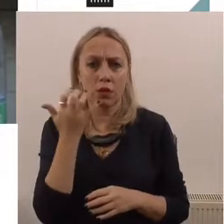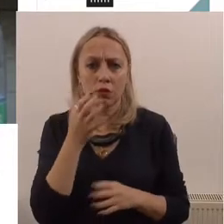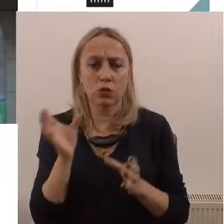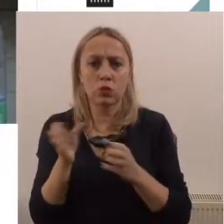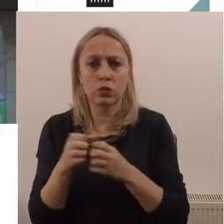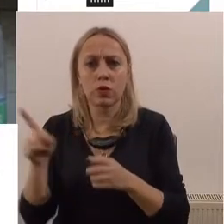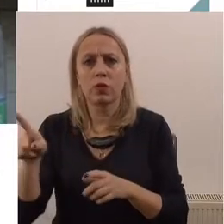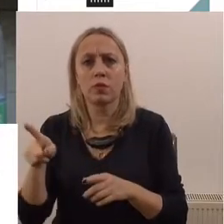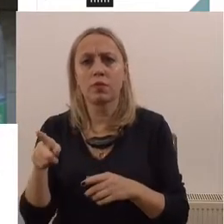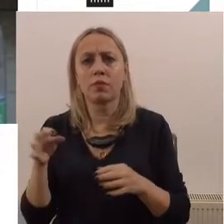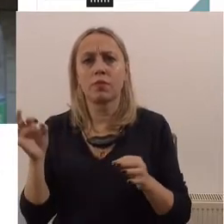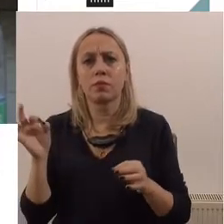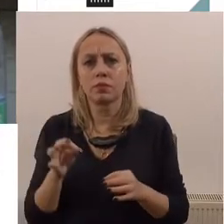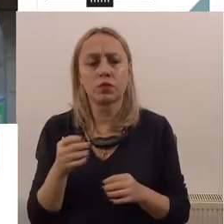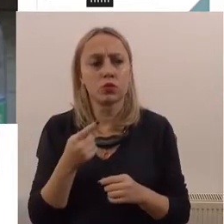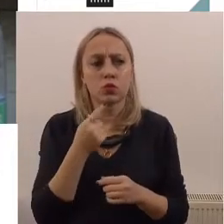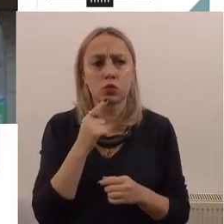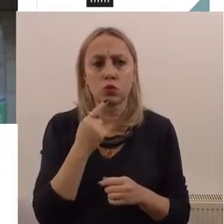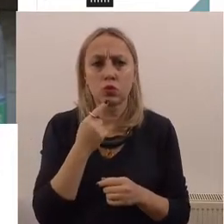art therapy,